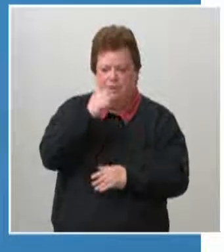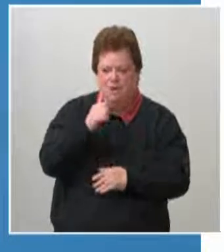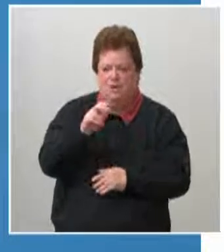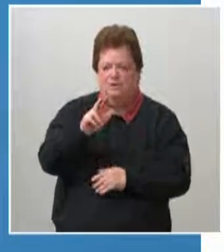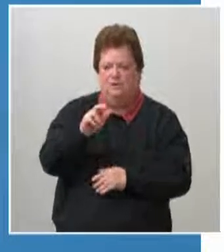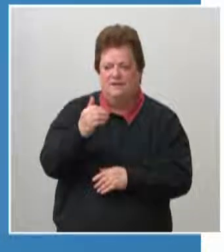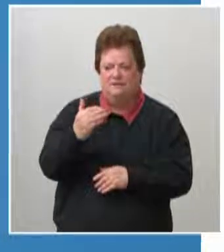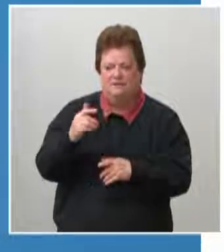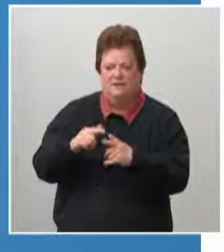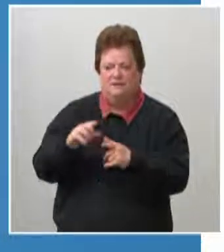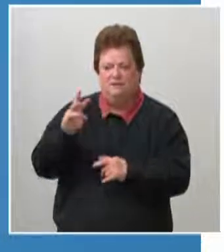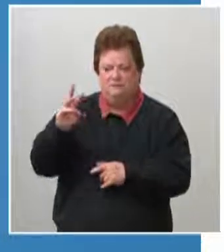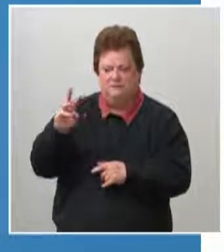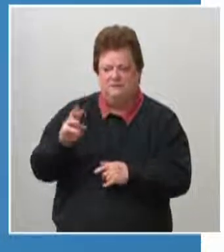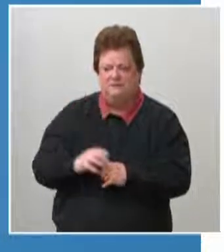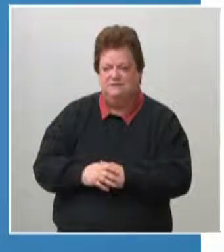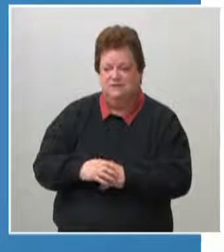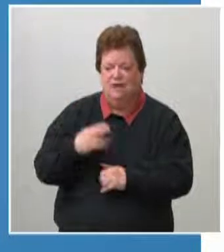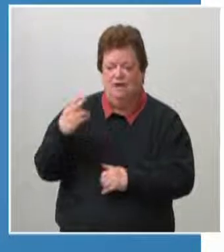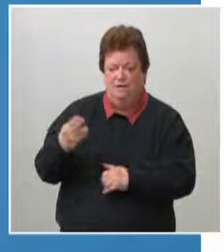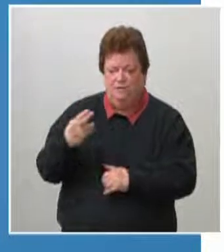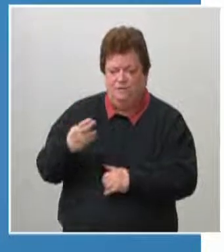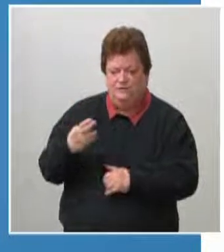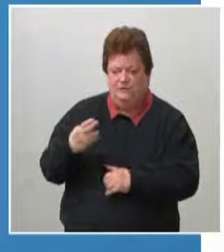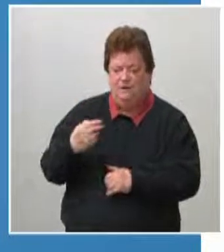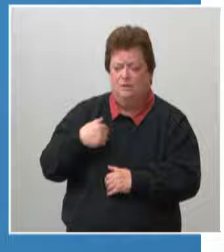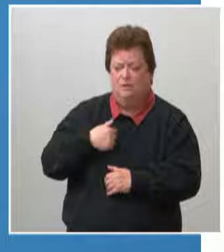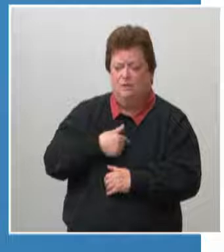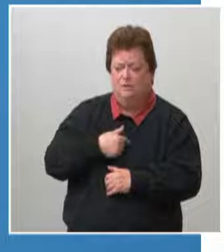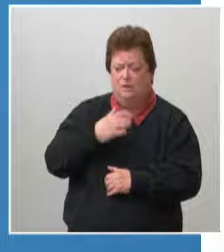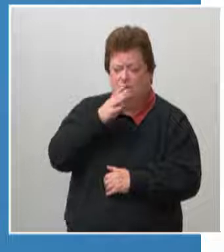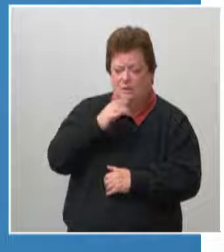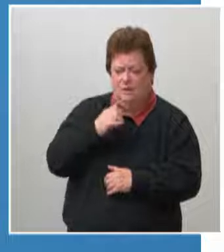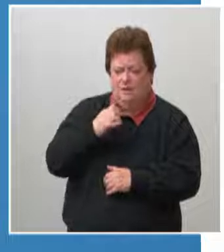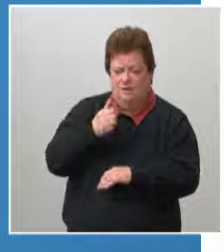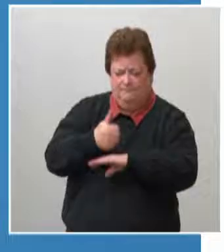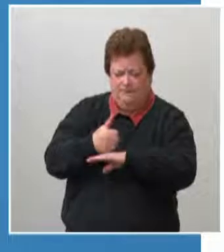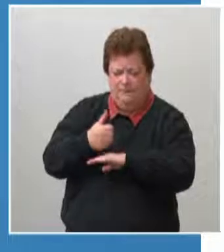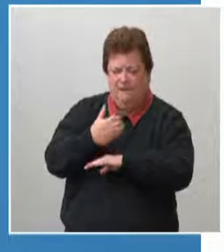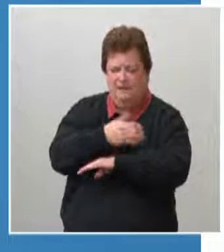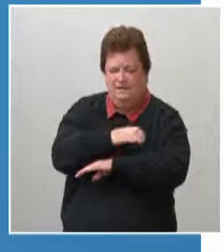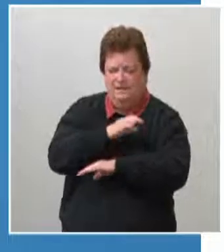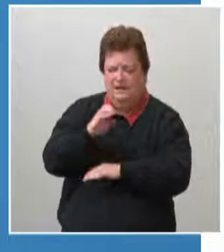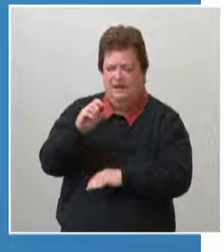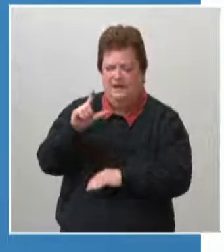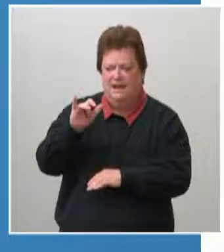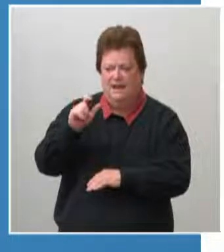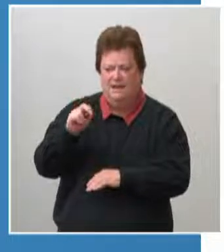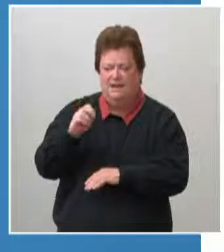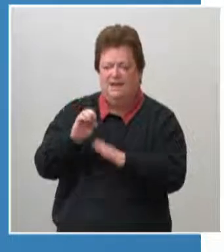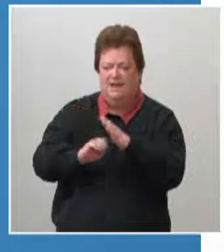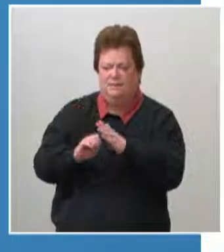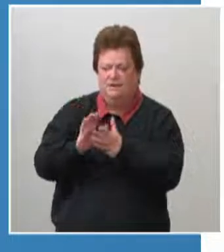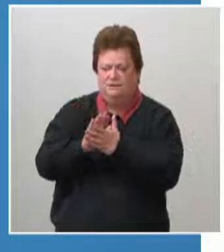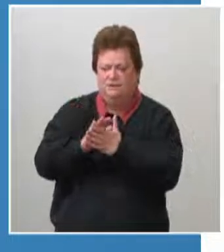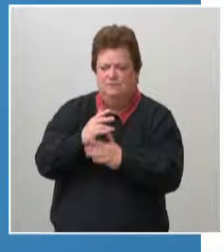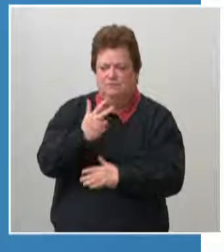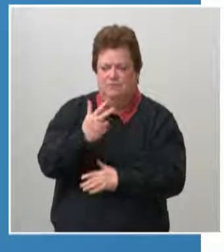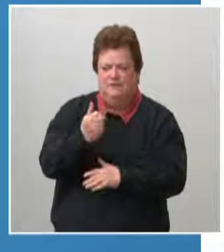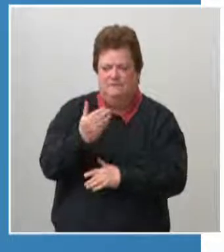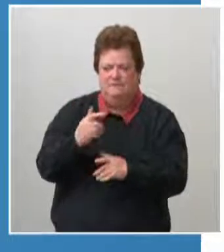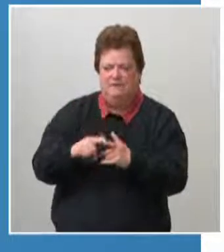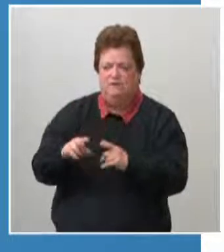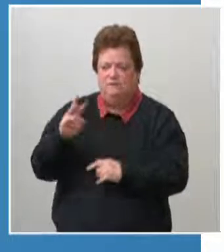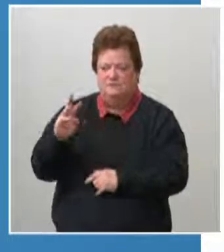to 6 p.m. On Thursday afternoon, we're hosting a clinic at Elliott Elementary School from 3:15